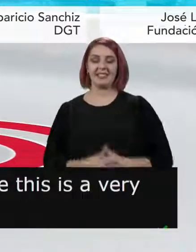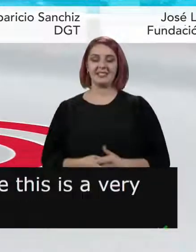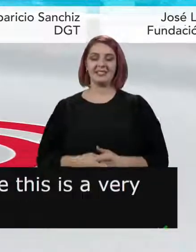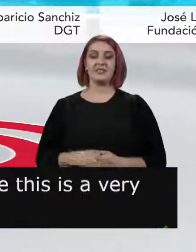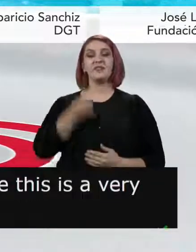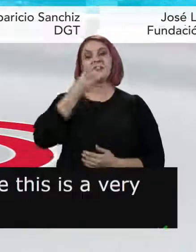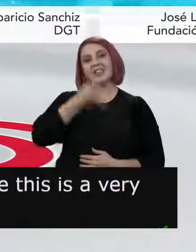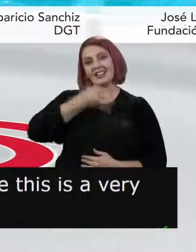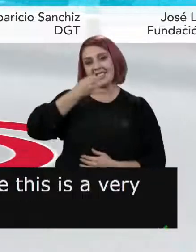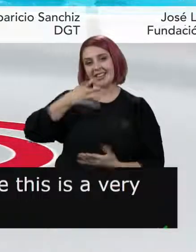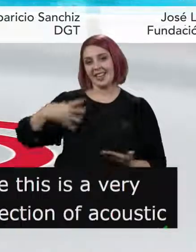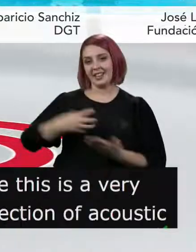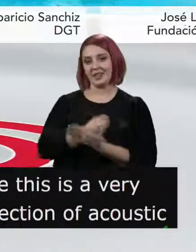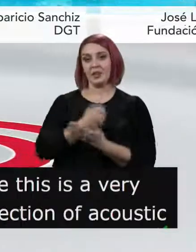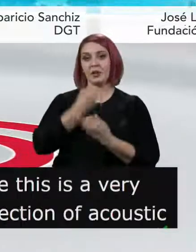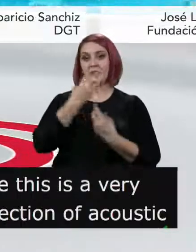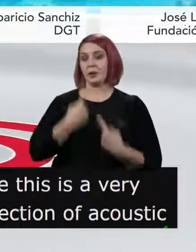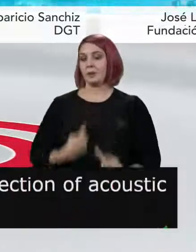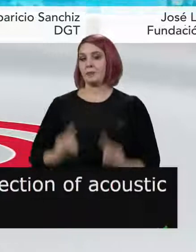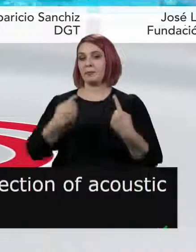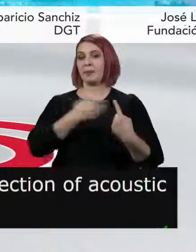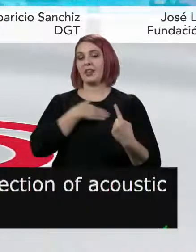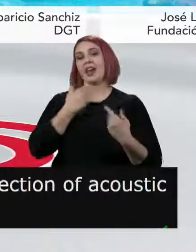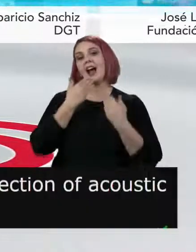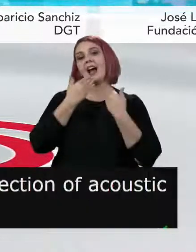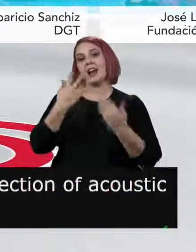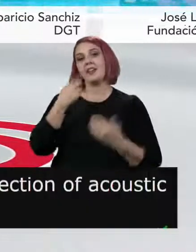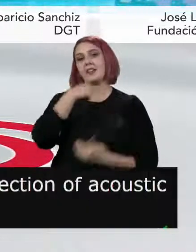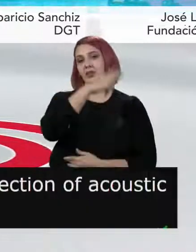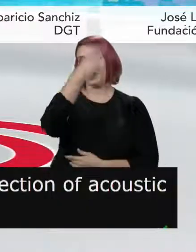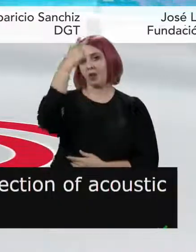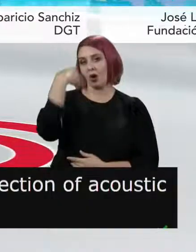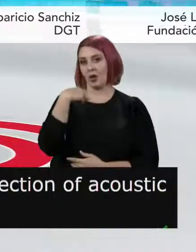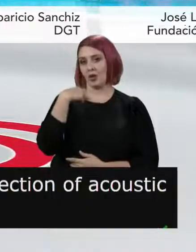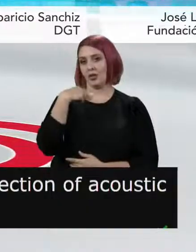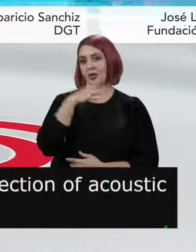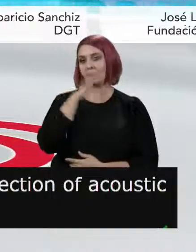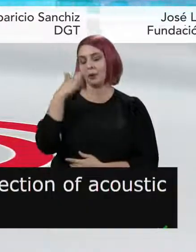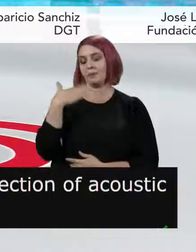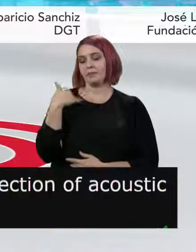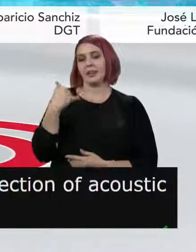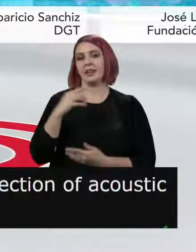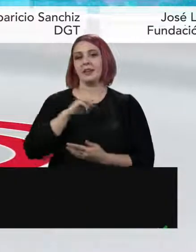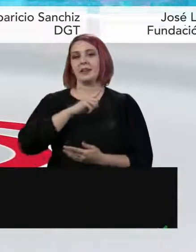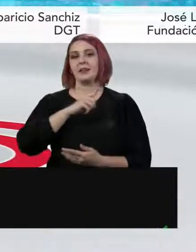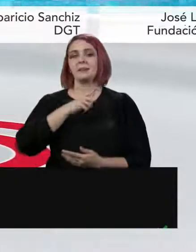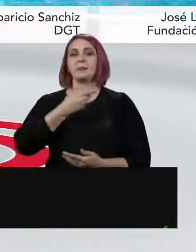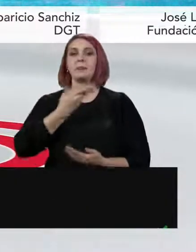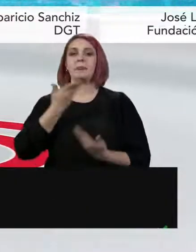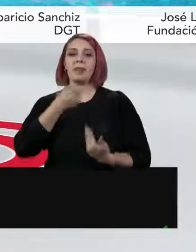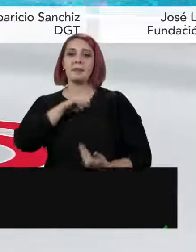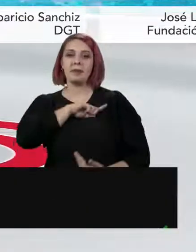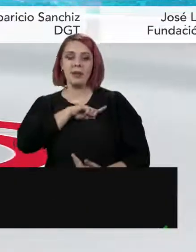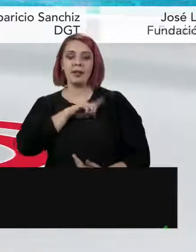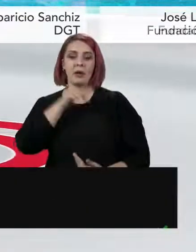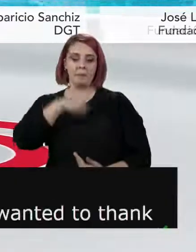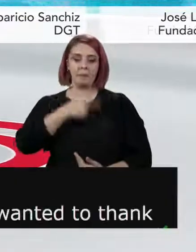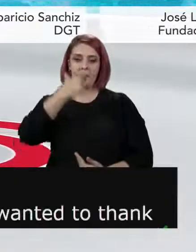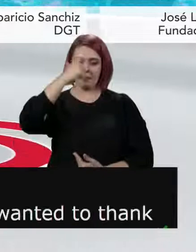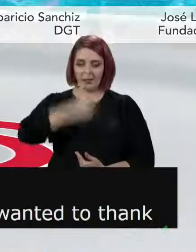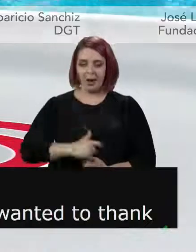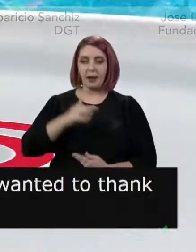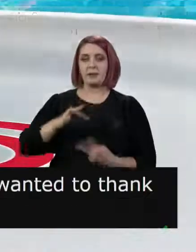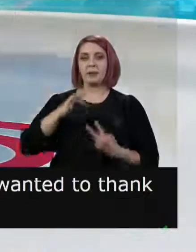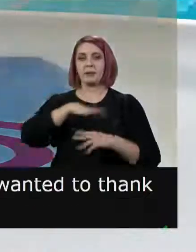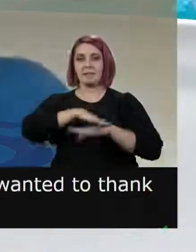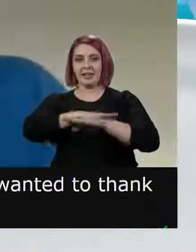alarm systems. Thank you, Patricia. I wanted to thank the ONCE Foundation for inviting